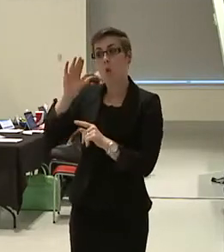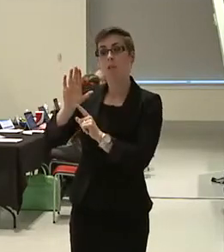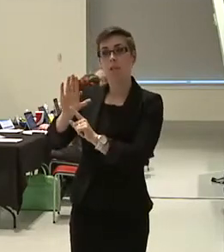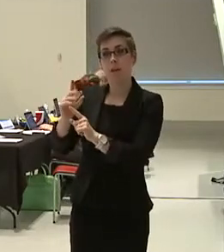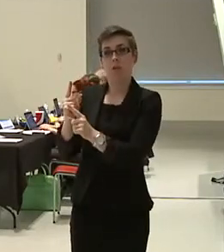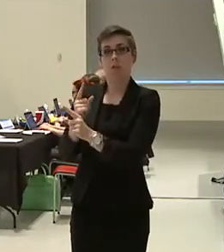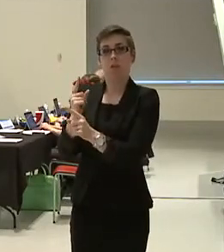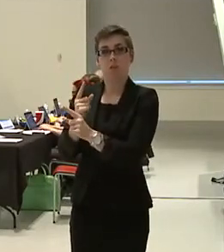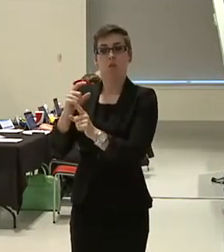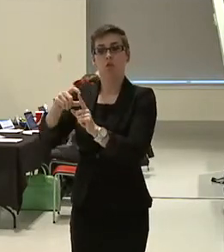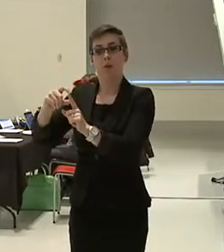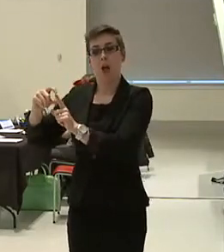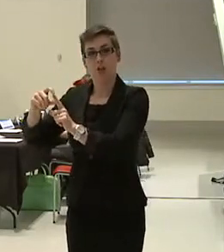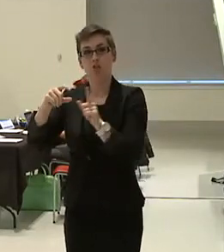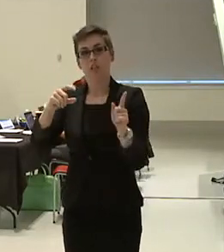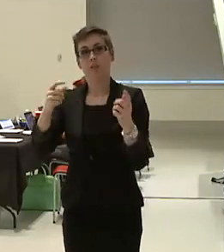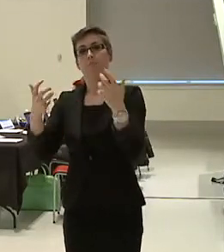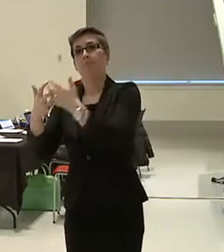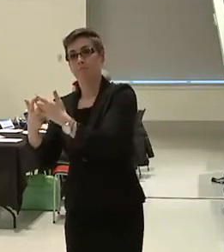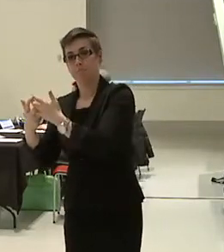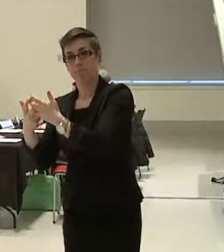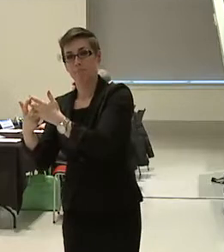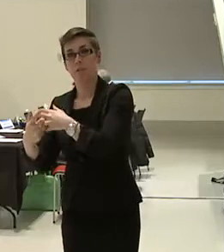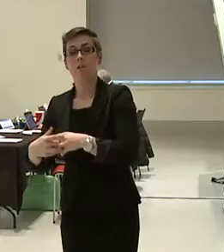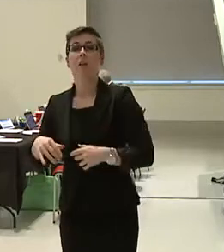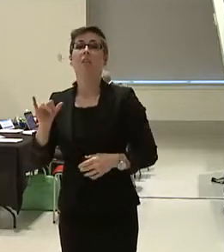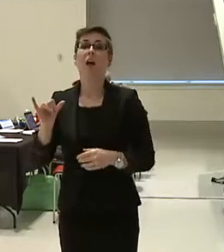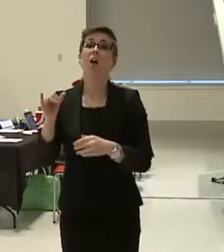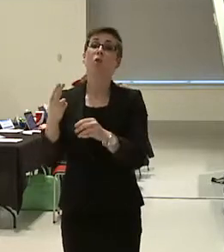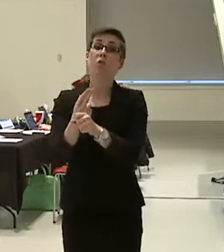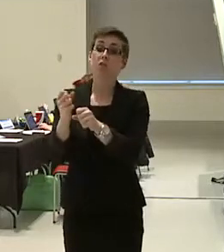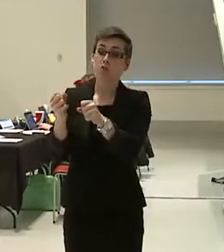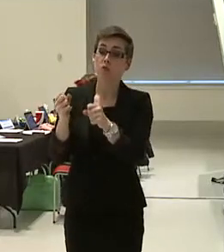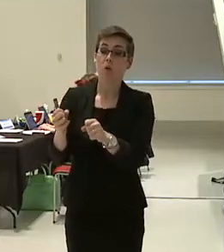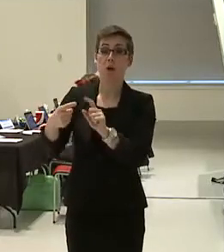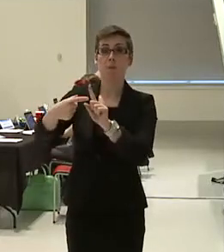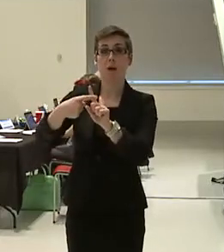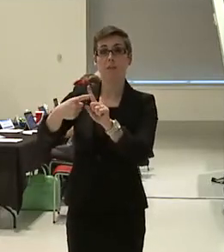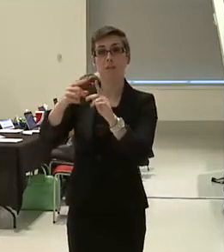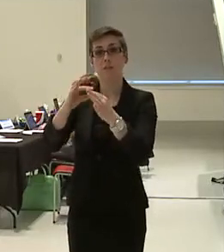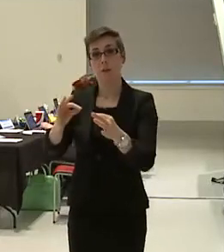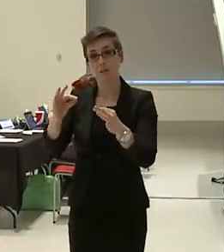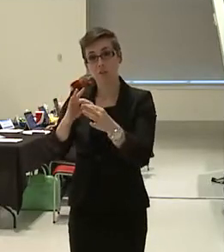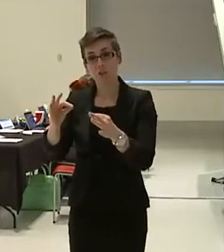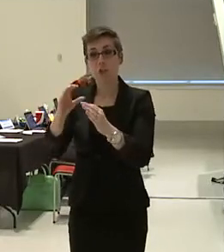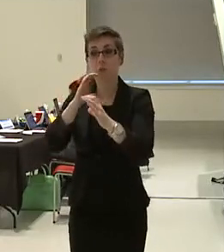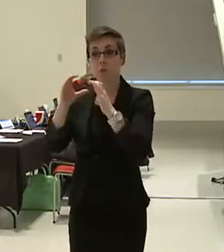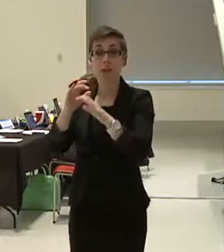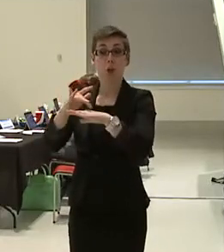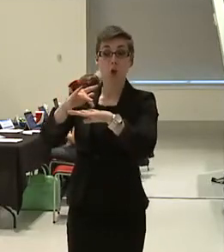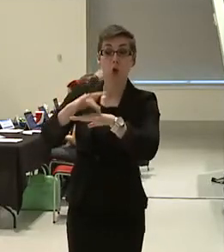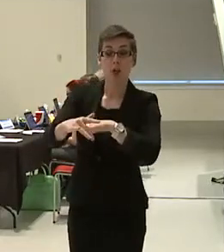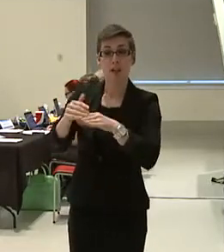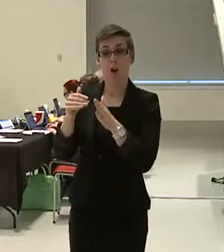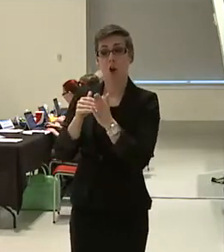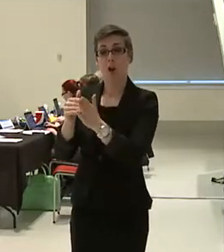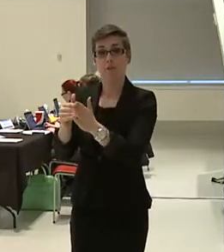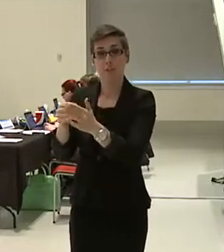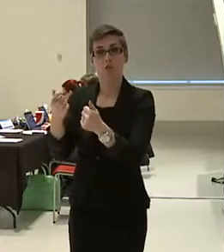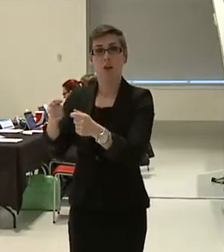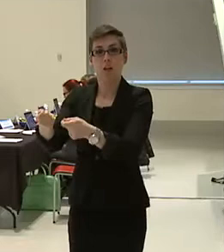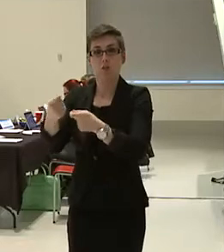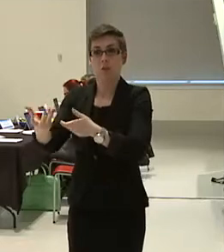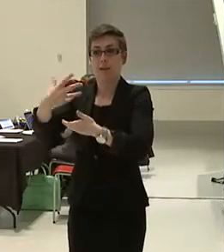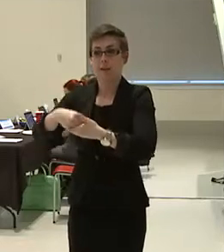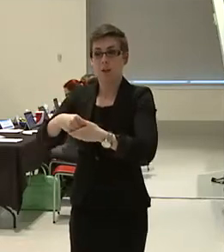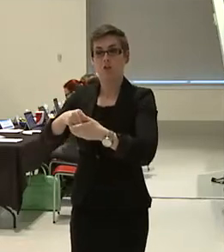day. This strategy of using strong, positive messaging, communicating early and often, and engaging participants has been